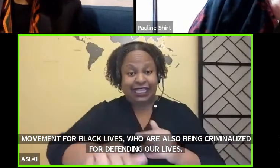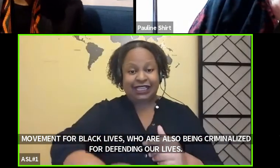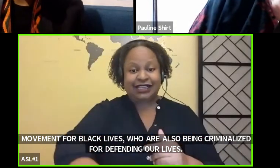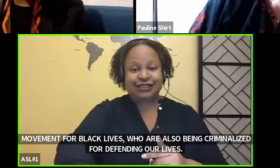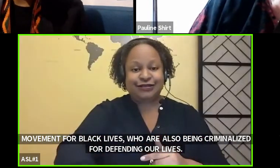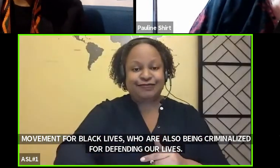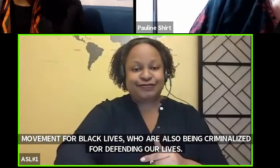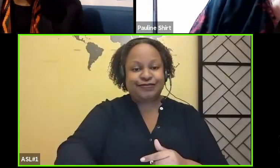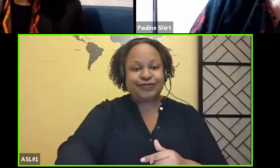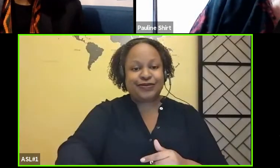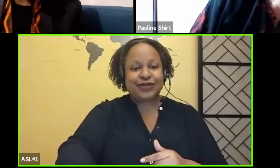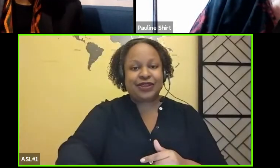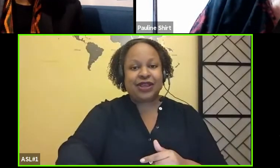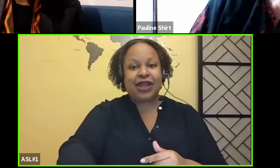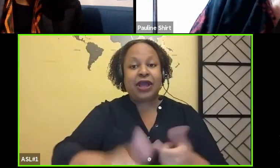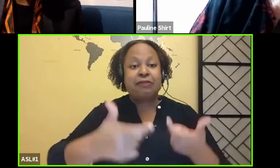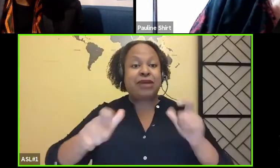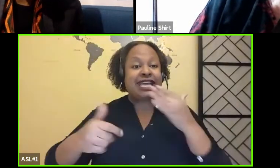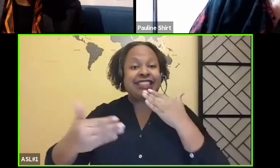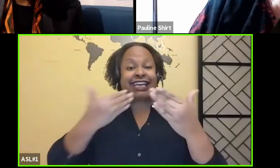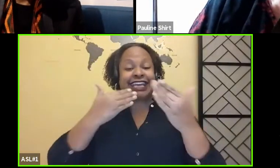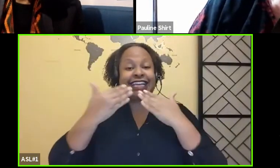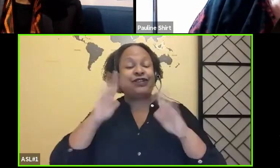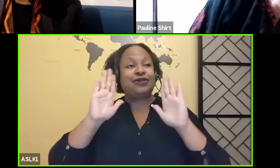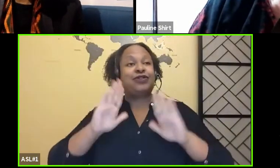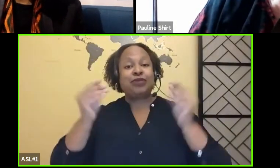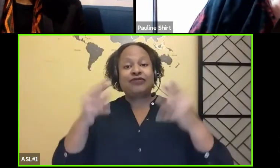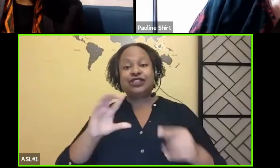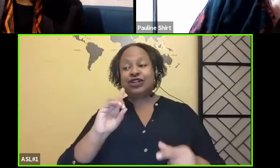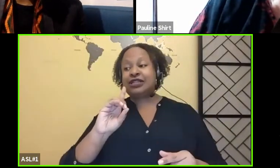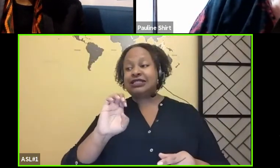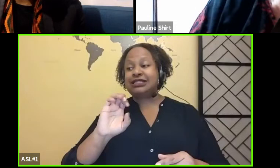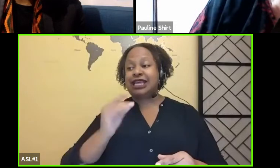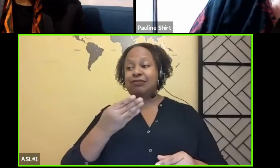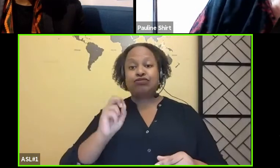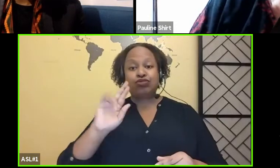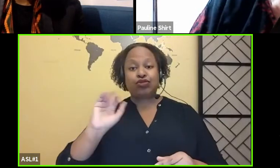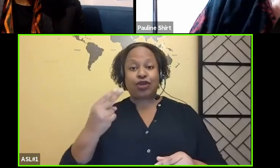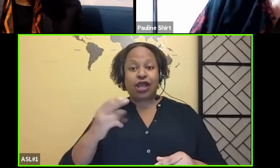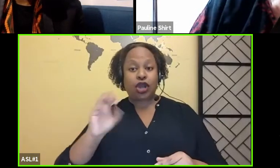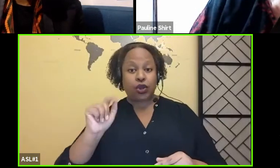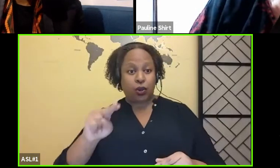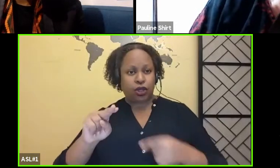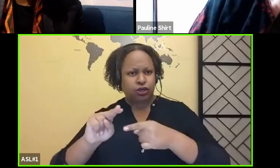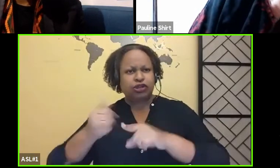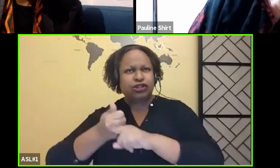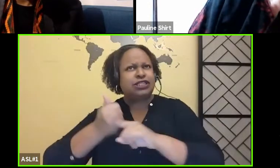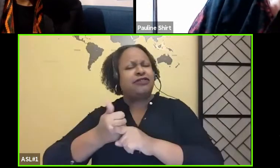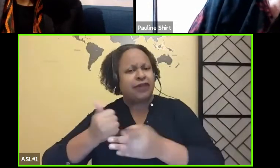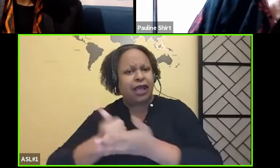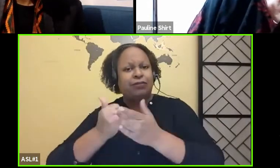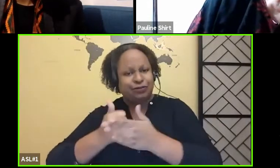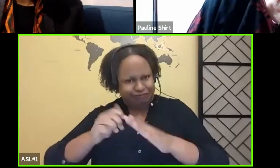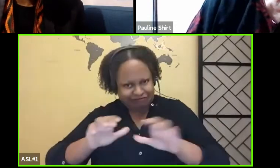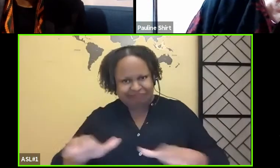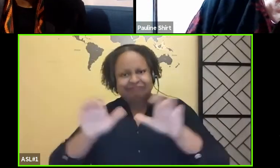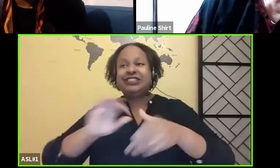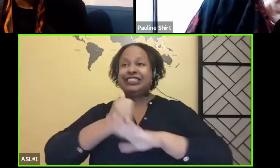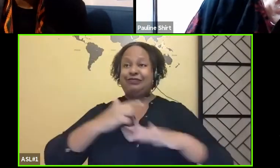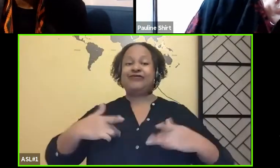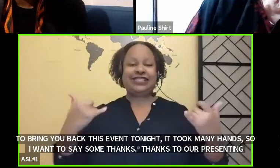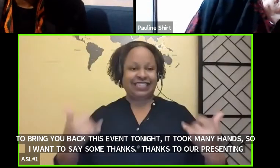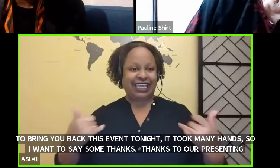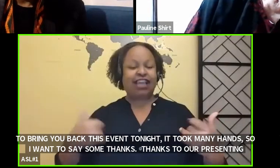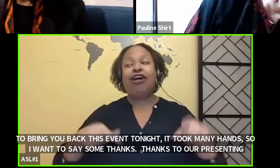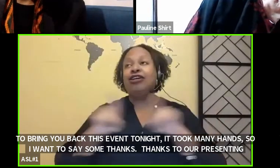the wonderful Professor Deborah Cohen, who played such an instrumental role in helping us bring all of this together. I want to say